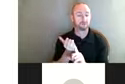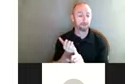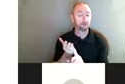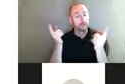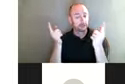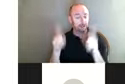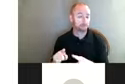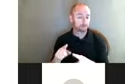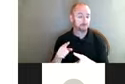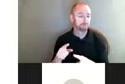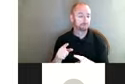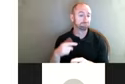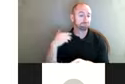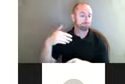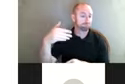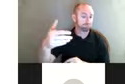of for people to do that.